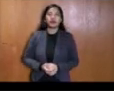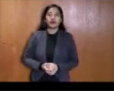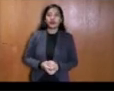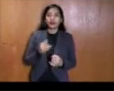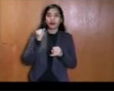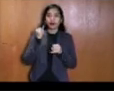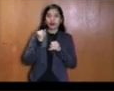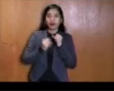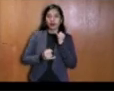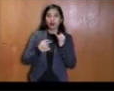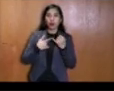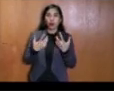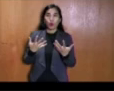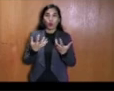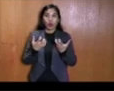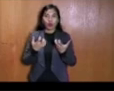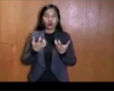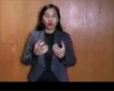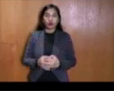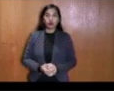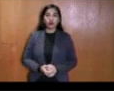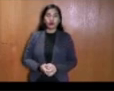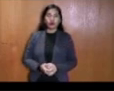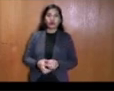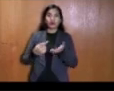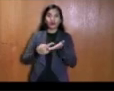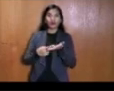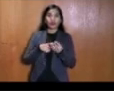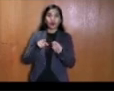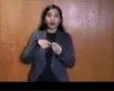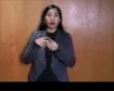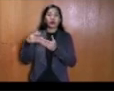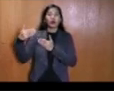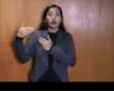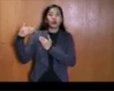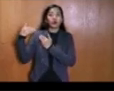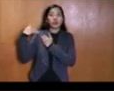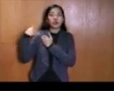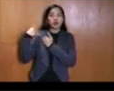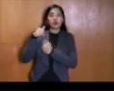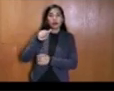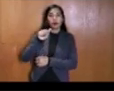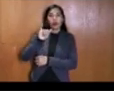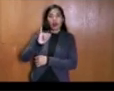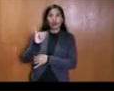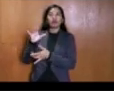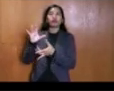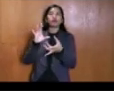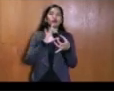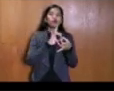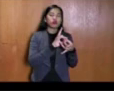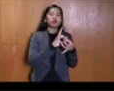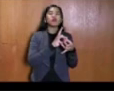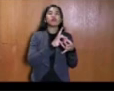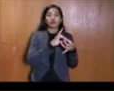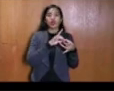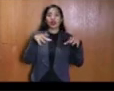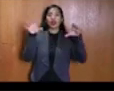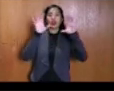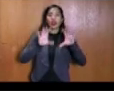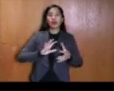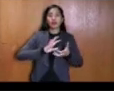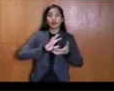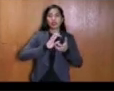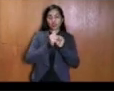Lastly, I want to talk about responsible AI in the context of climate change. So first and foremost, I do